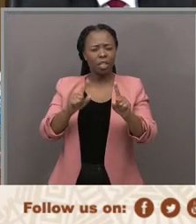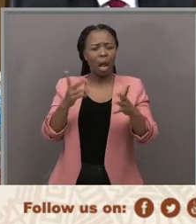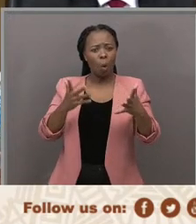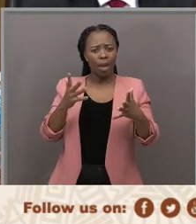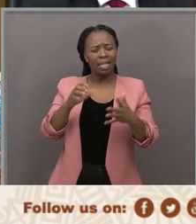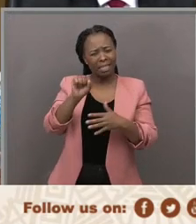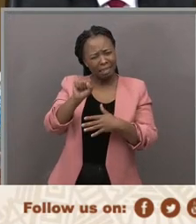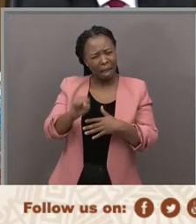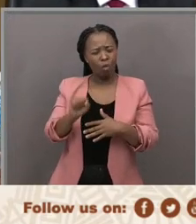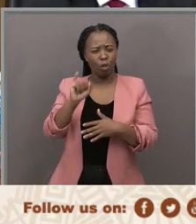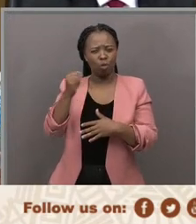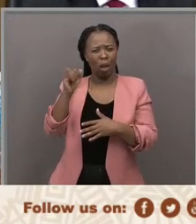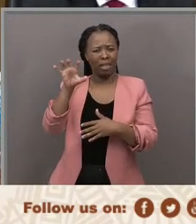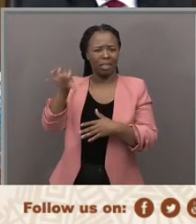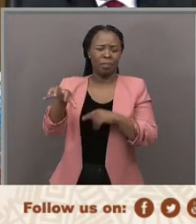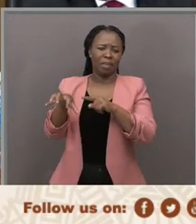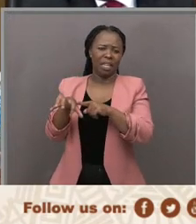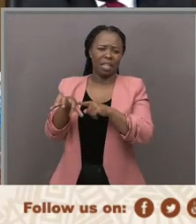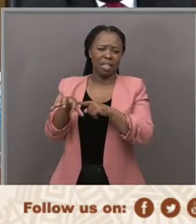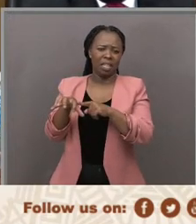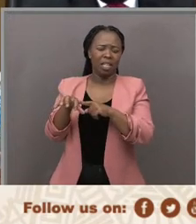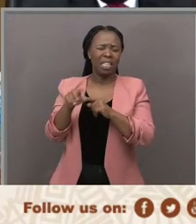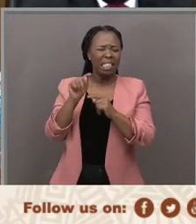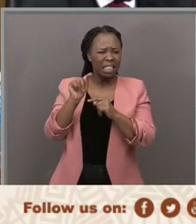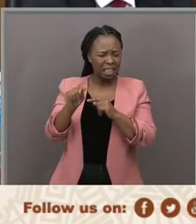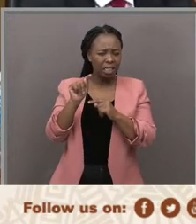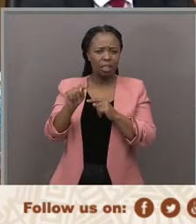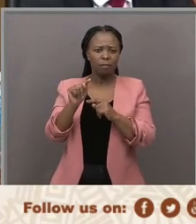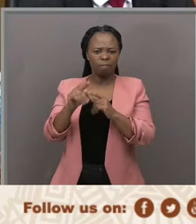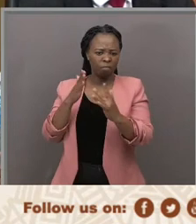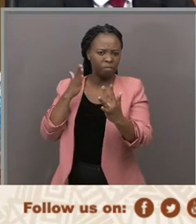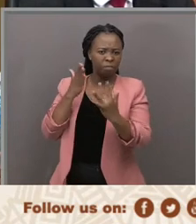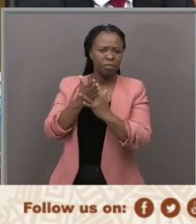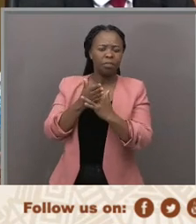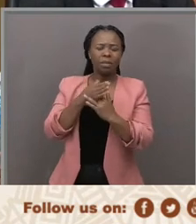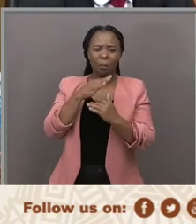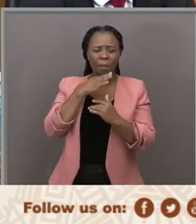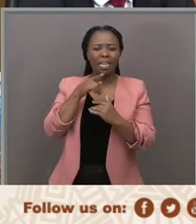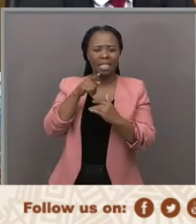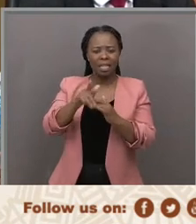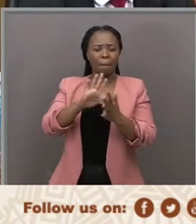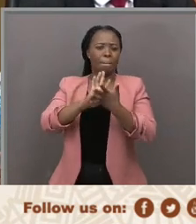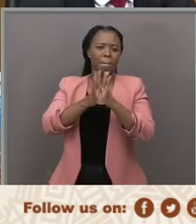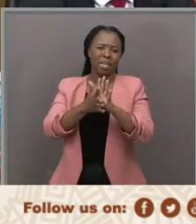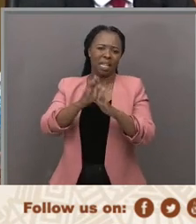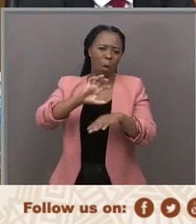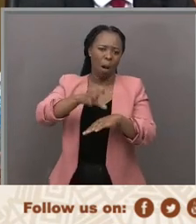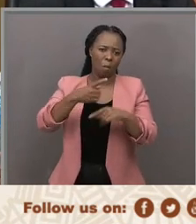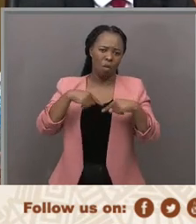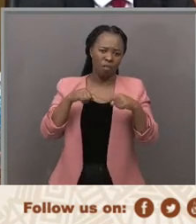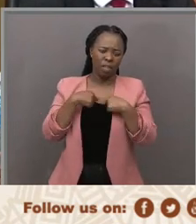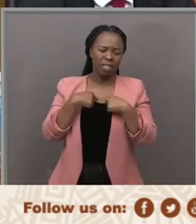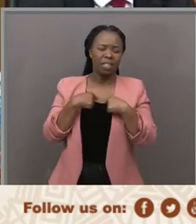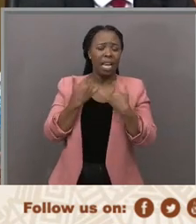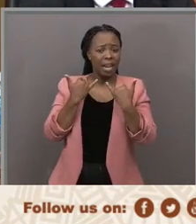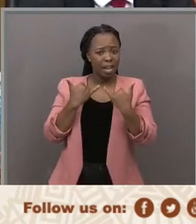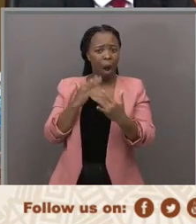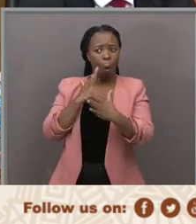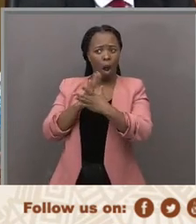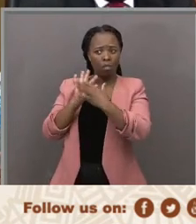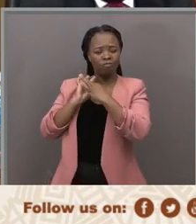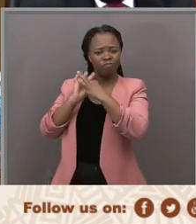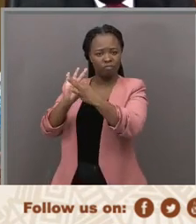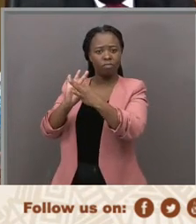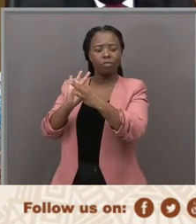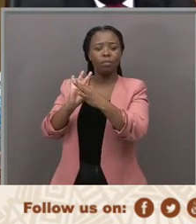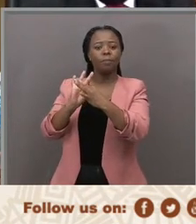invasions have become a sore sight in our province. We are working with municipalities and law